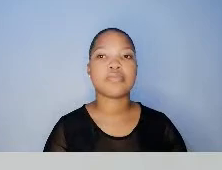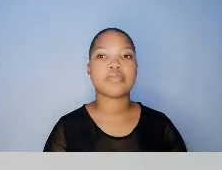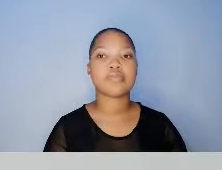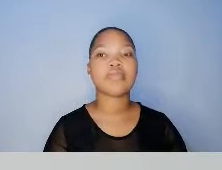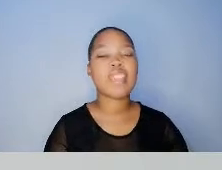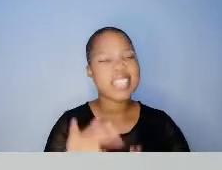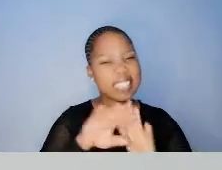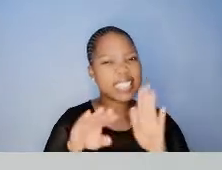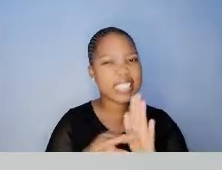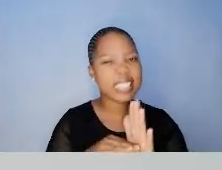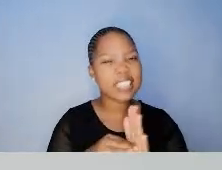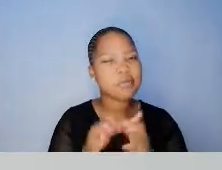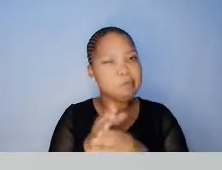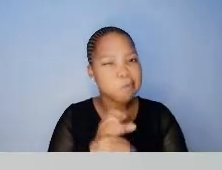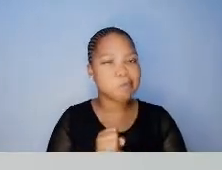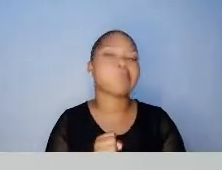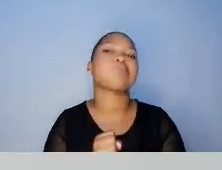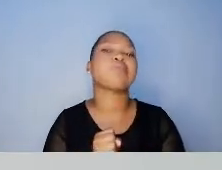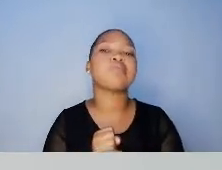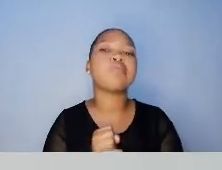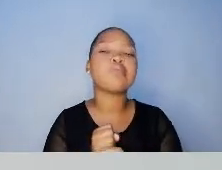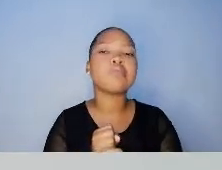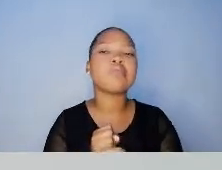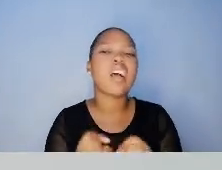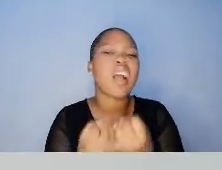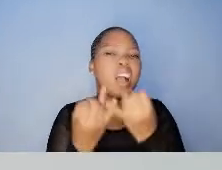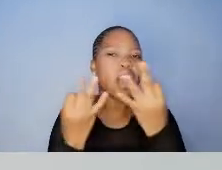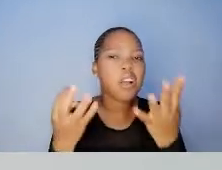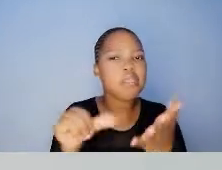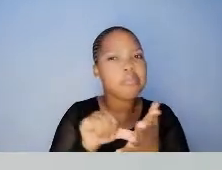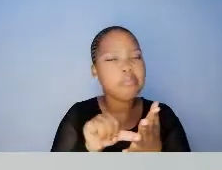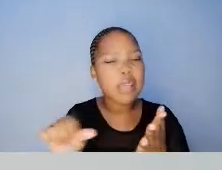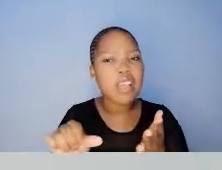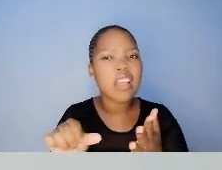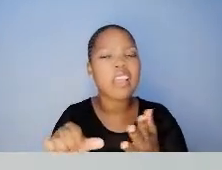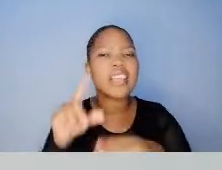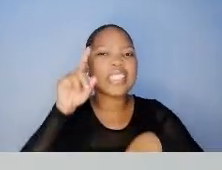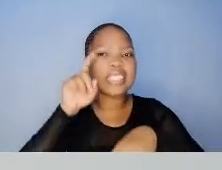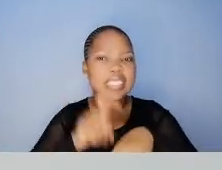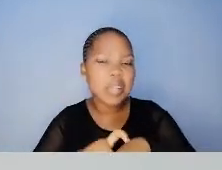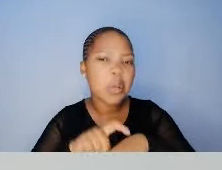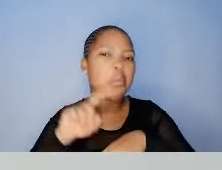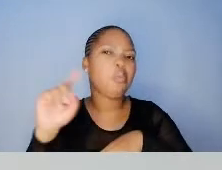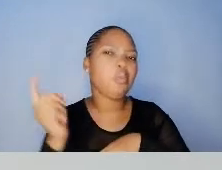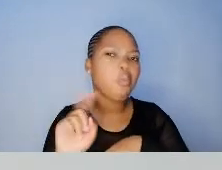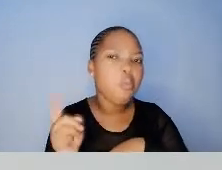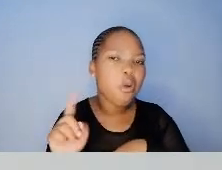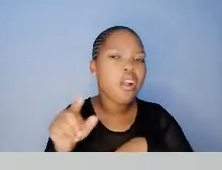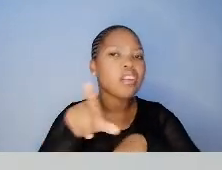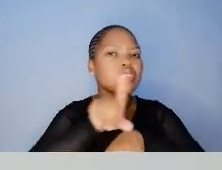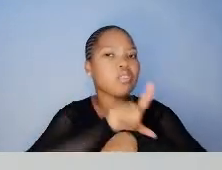found all the details that I needed, contact details, how much it was, how long that